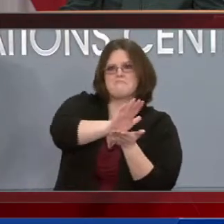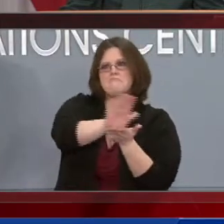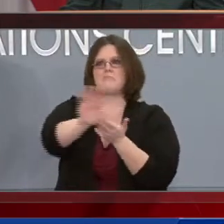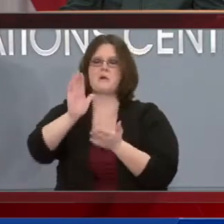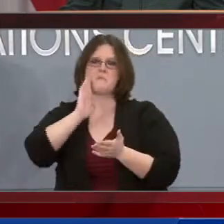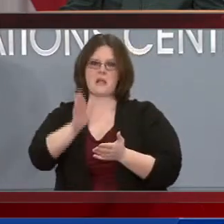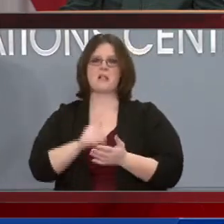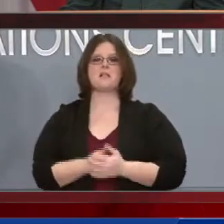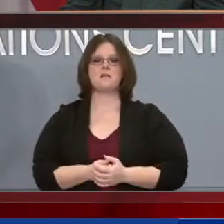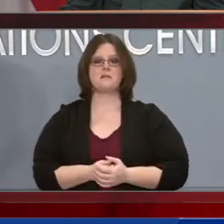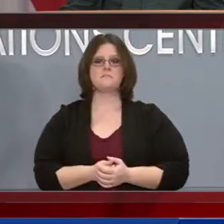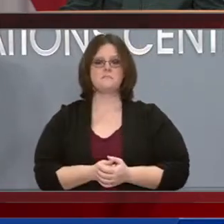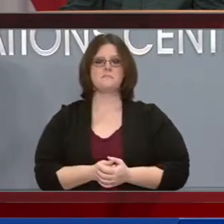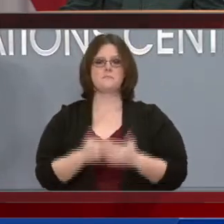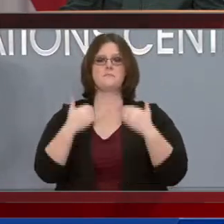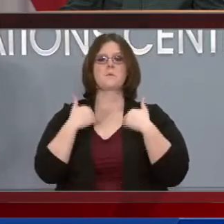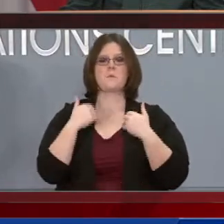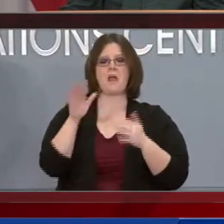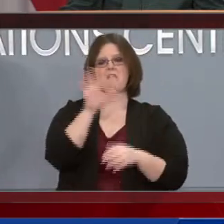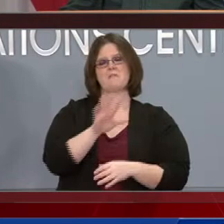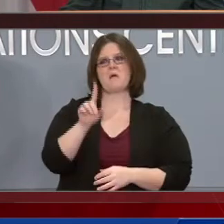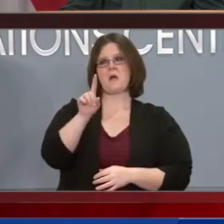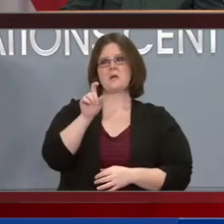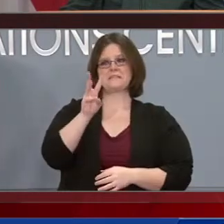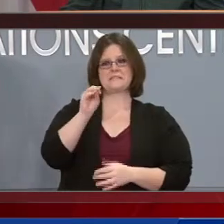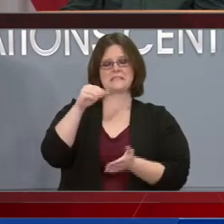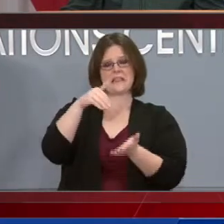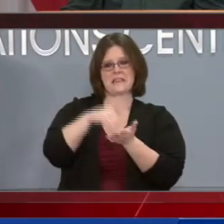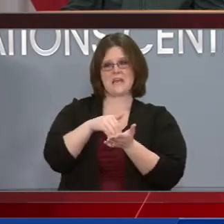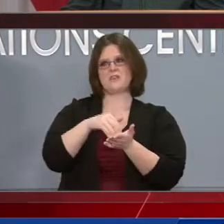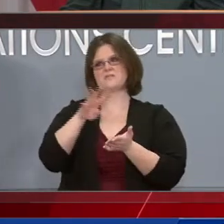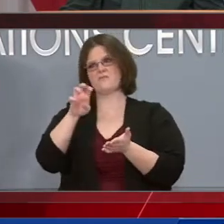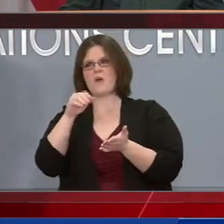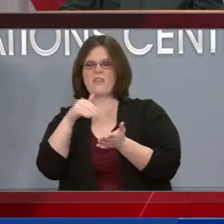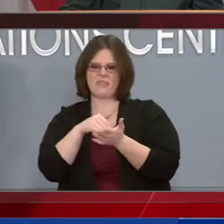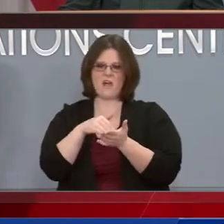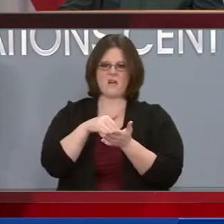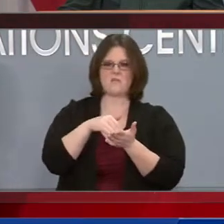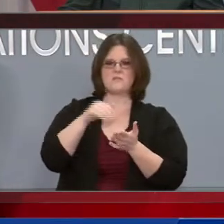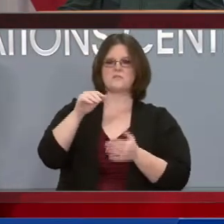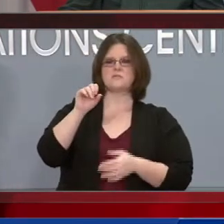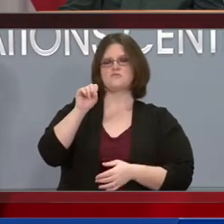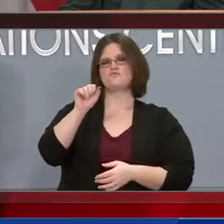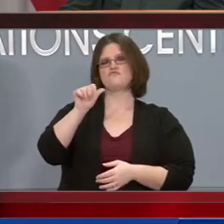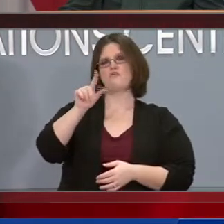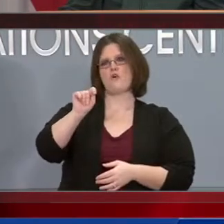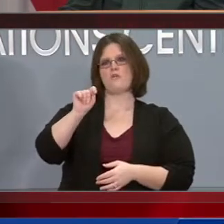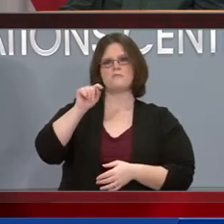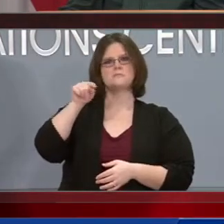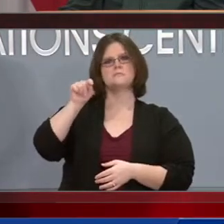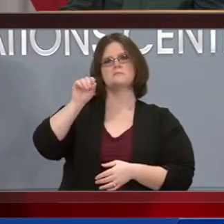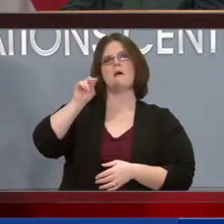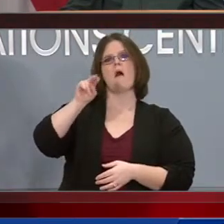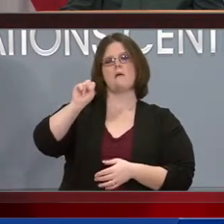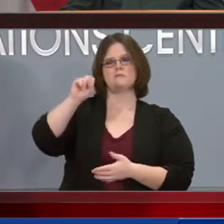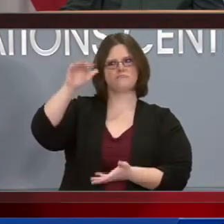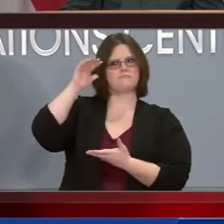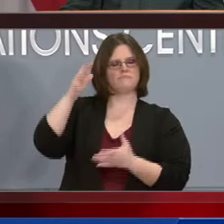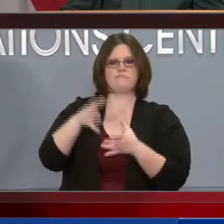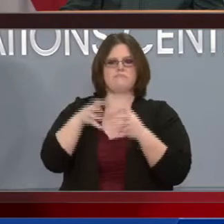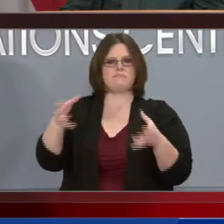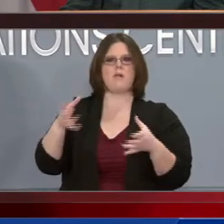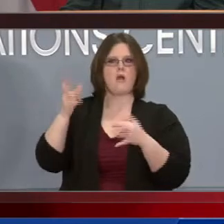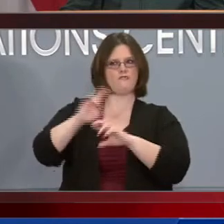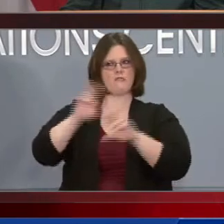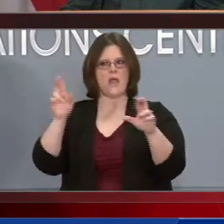tons of salt on hand and over 400 trucks staged and ready to go. We are doing our part, but we need everyone else to do their part